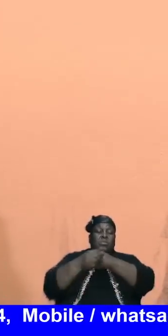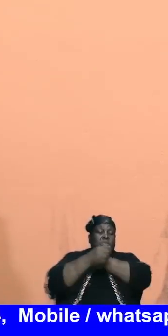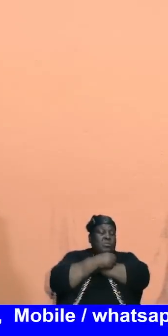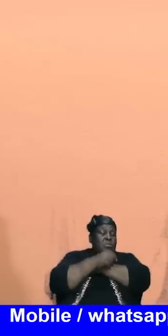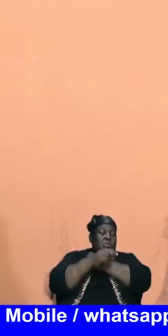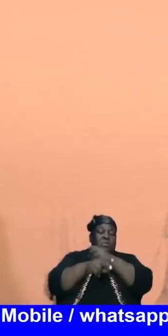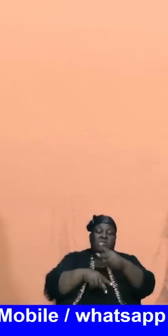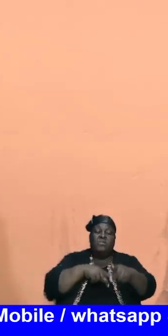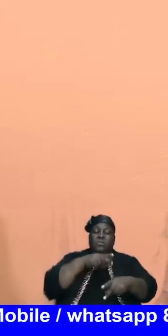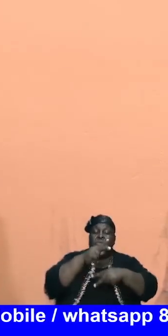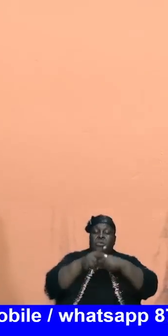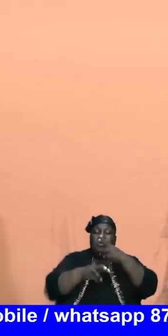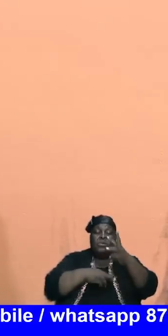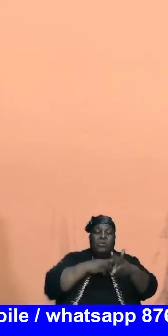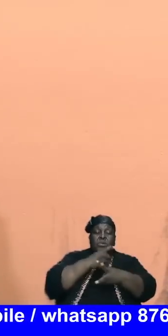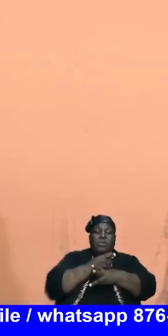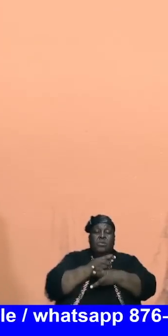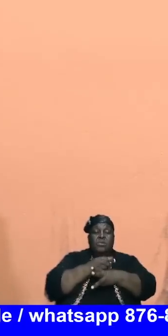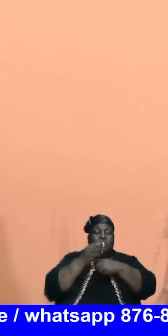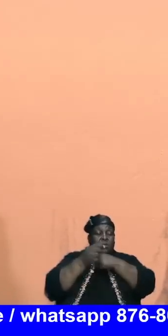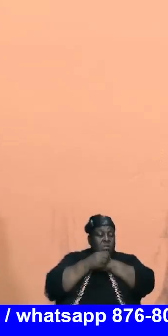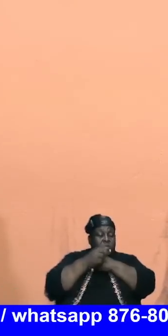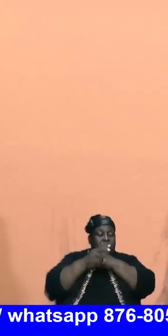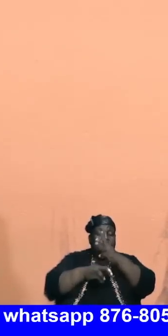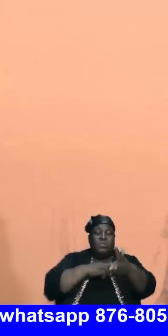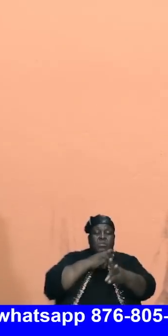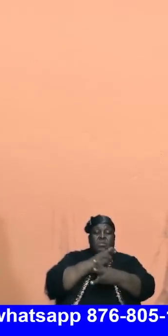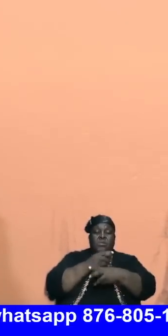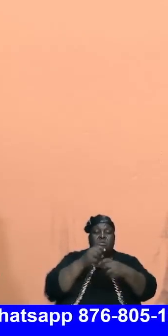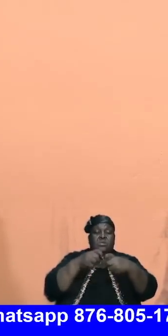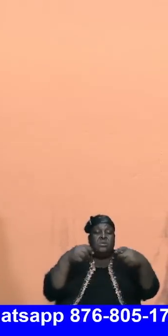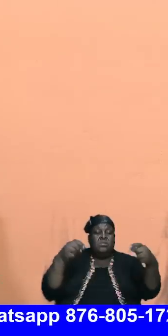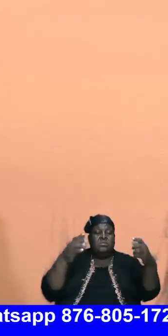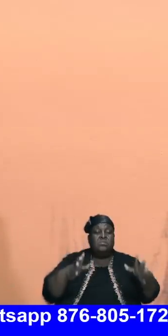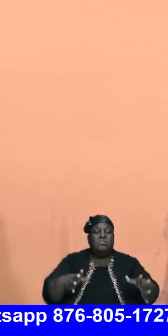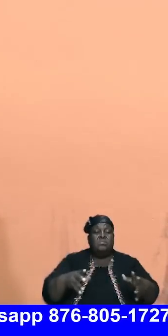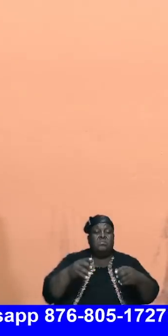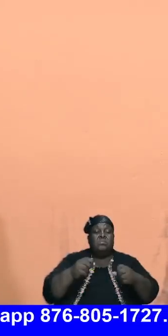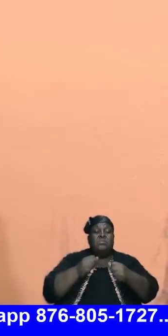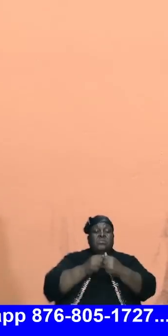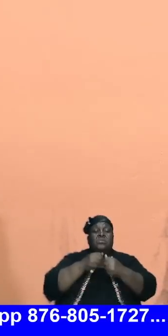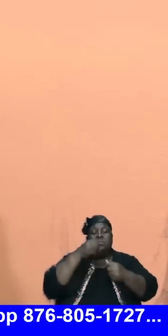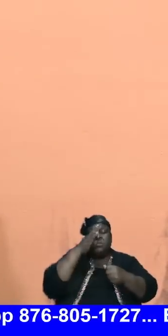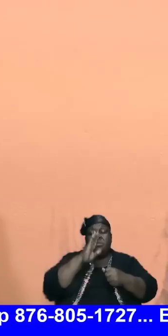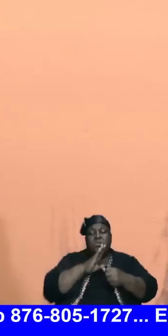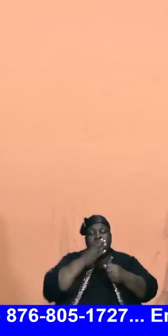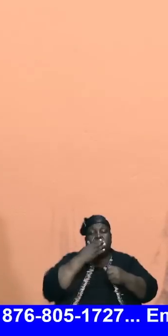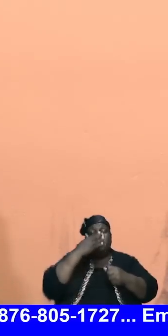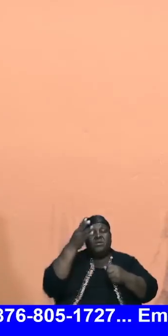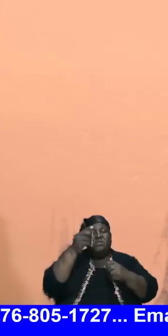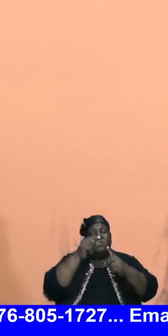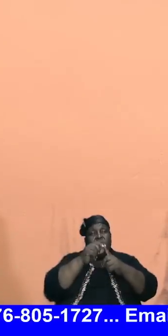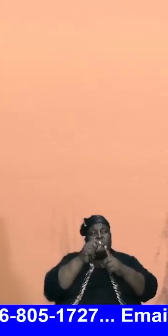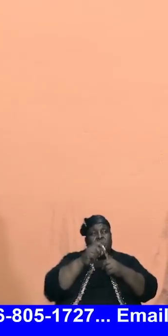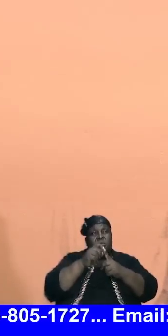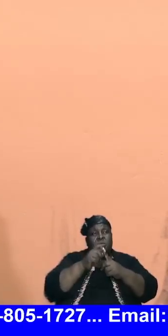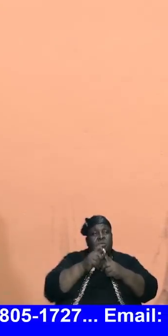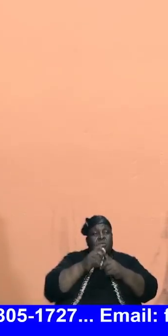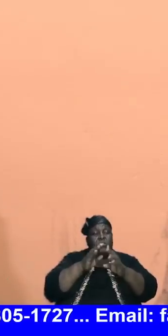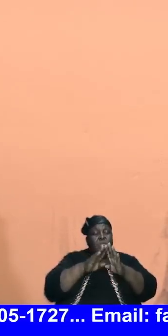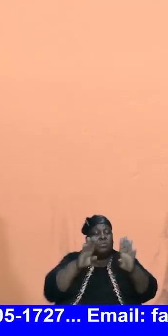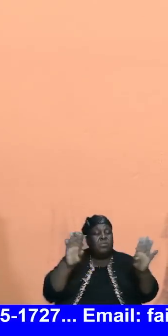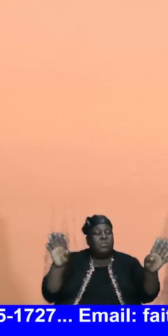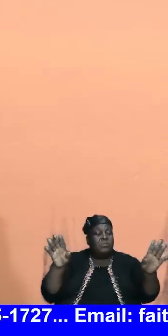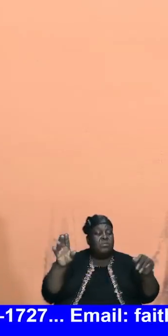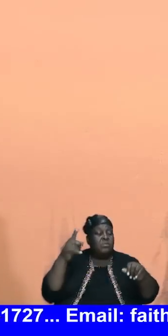world is enmity with God. God, we thank you, Lord, for what was spoken today. God, I pray that you'll open the ears and